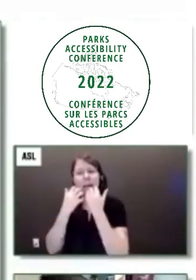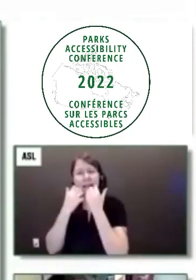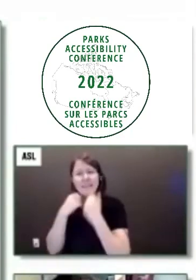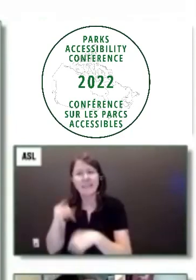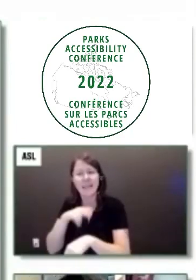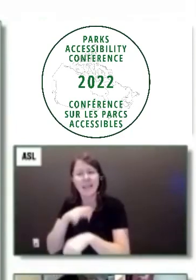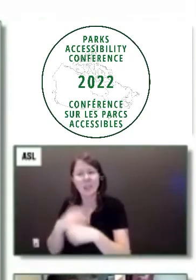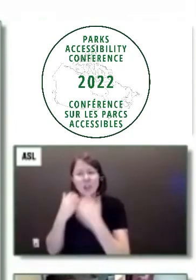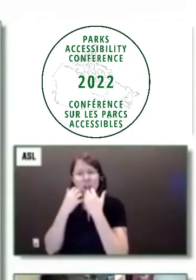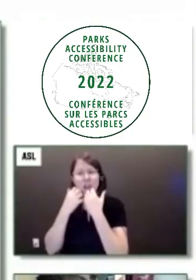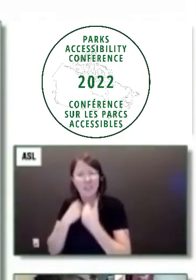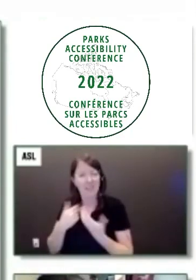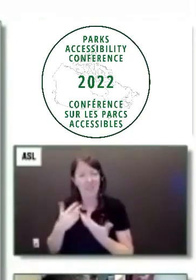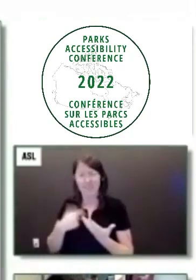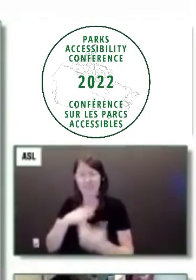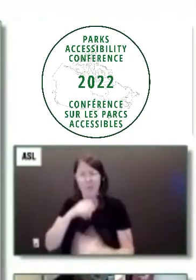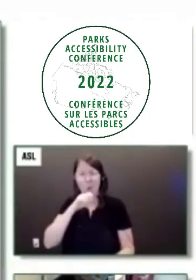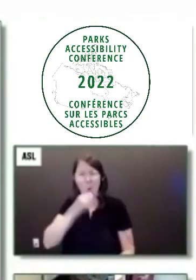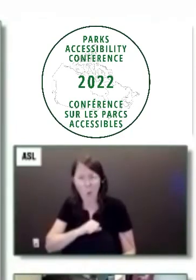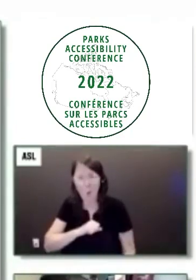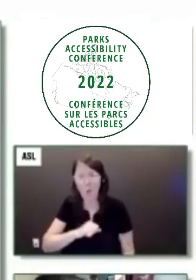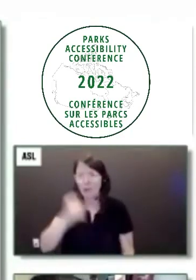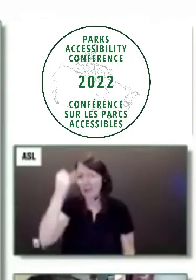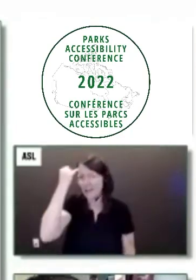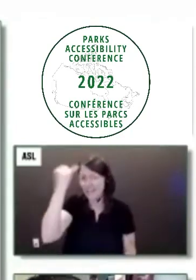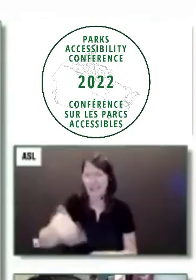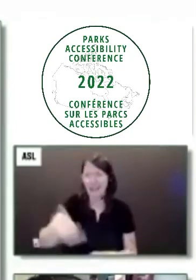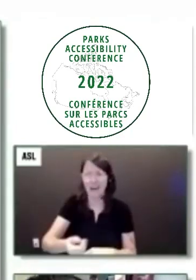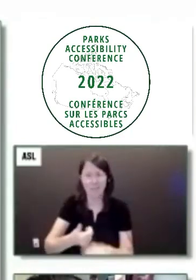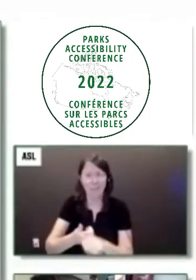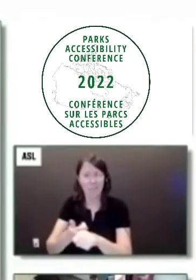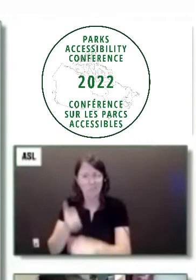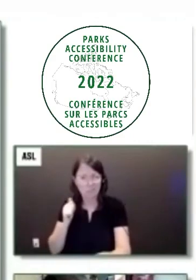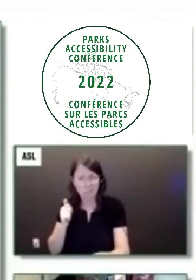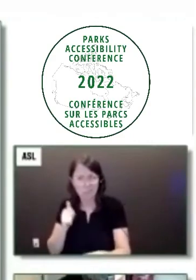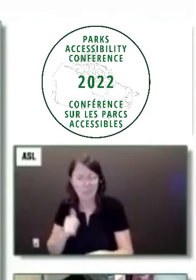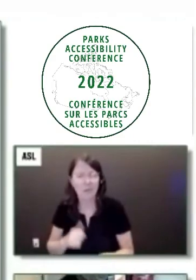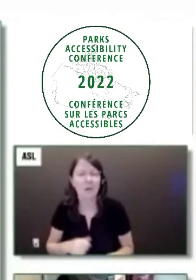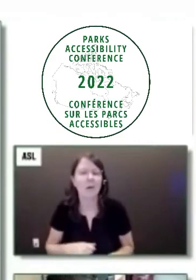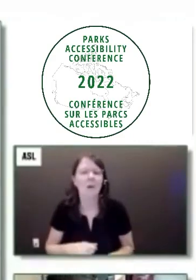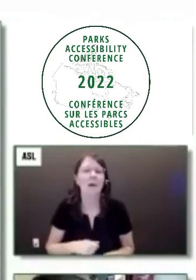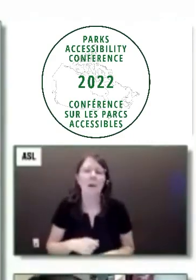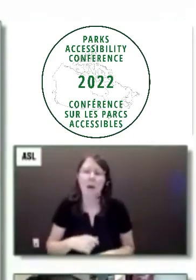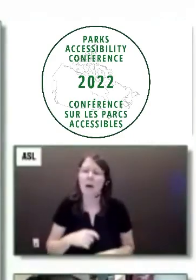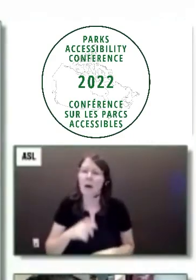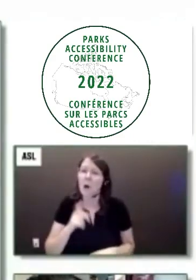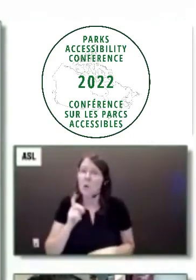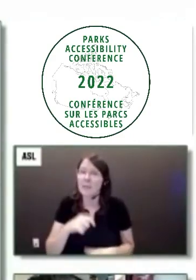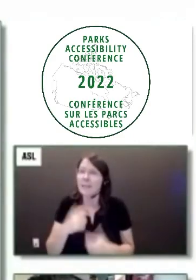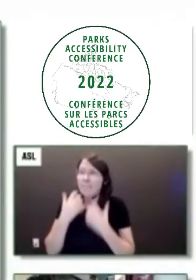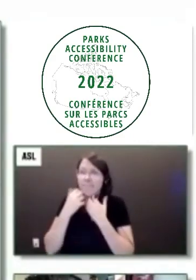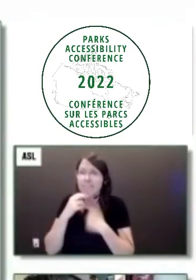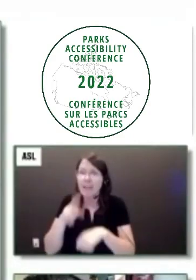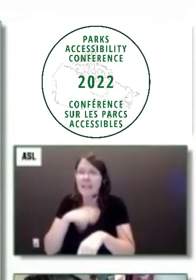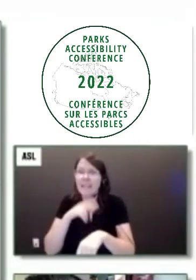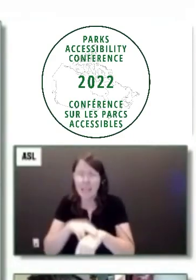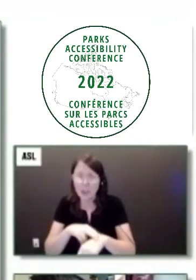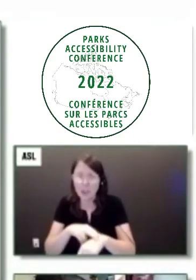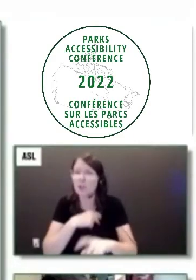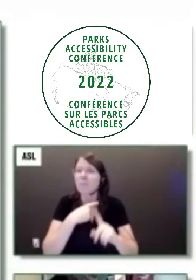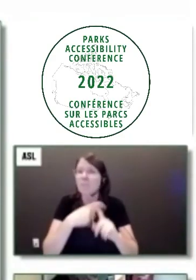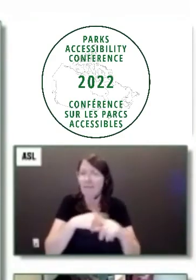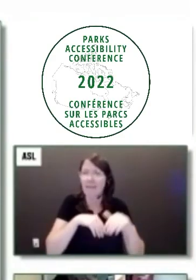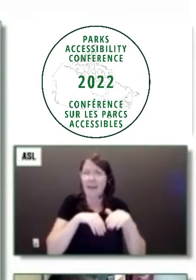focusing on the limitation of this attitudinal barrier in conservation management. And we need, I think, a lot more work examining how accessibility